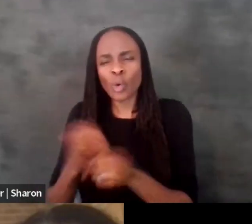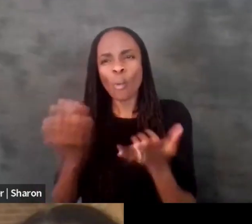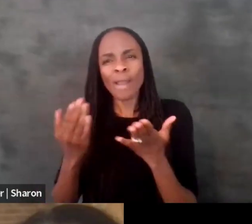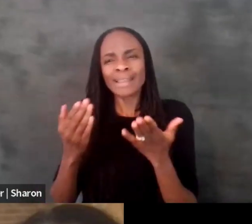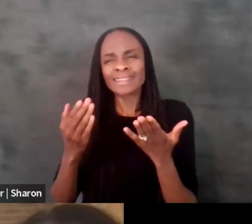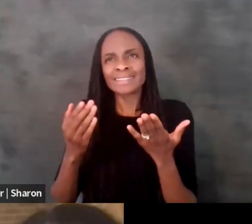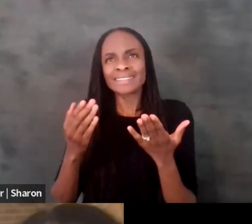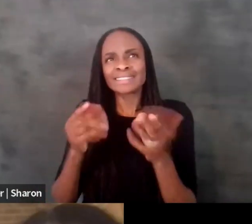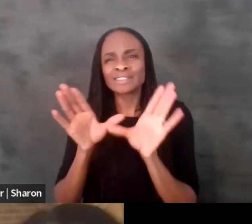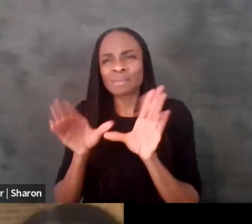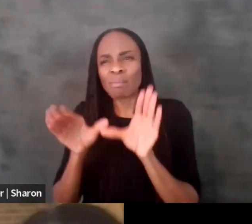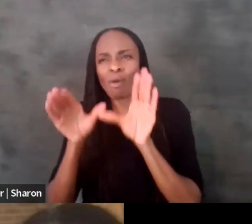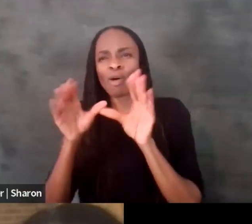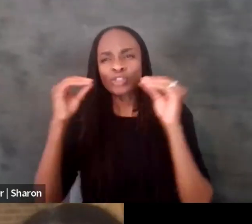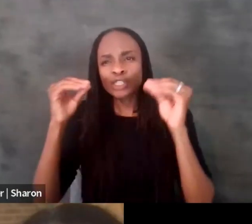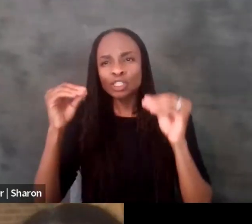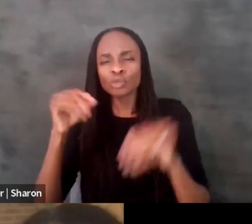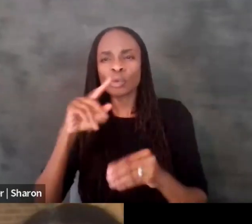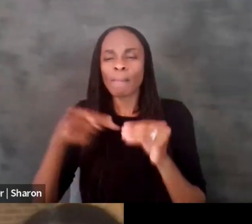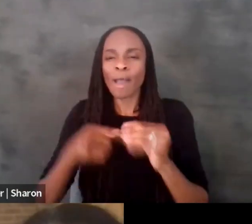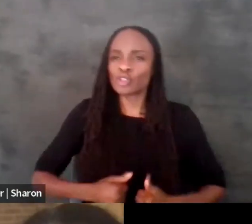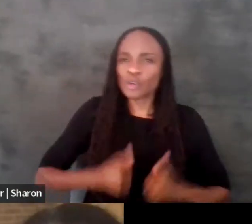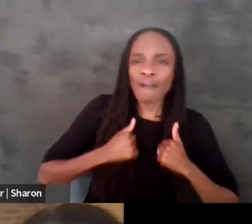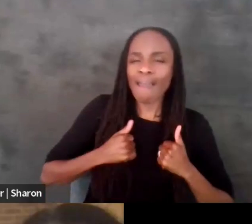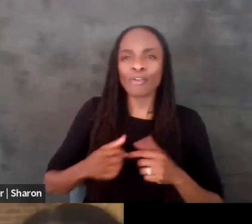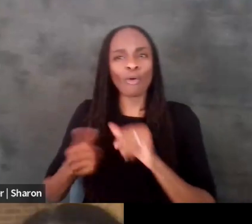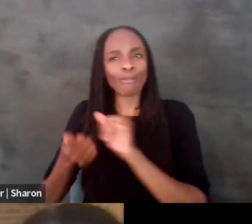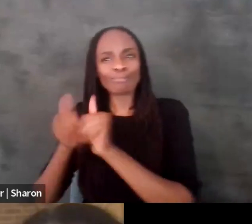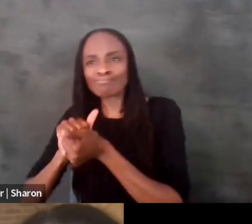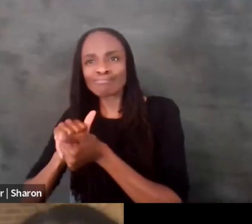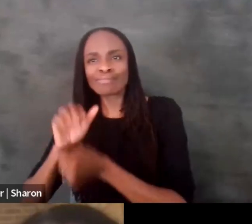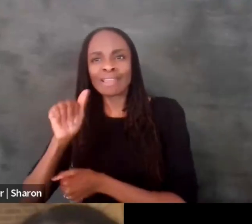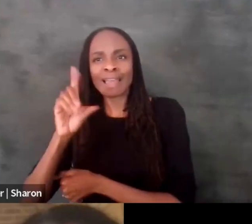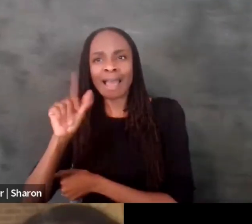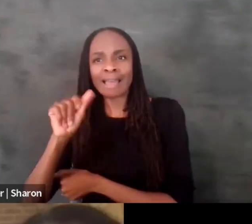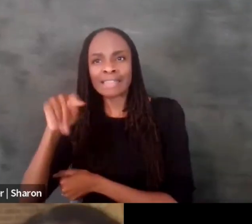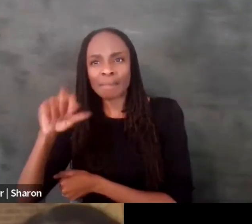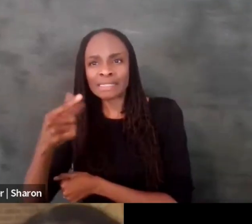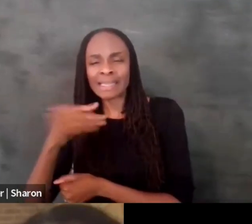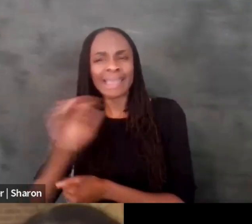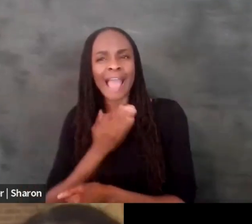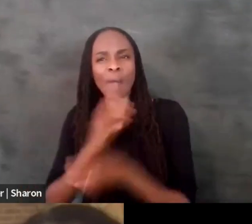about survival or adapting or just our relationship to nature?